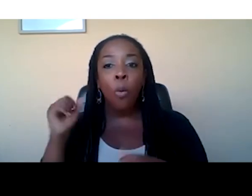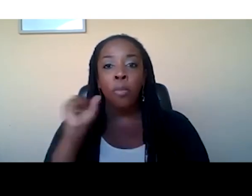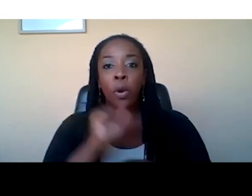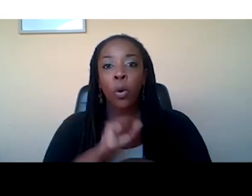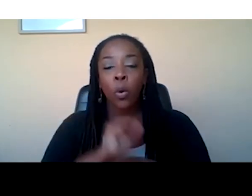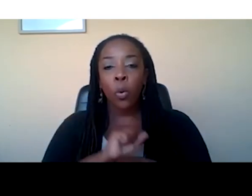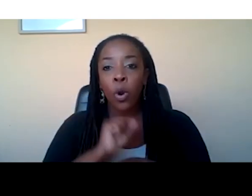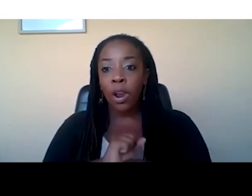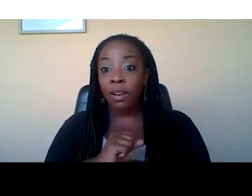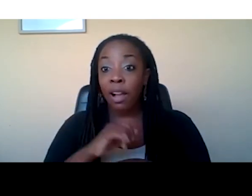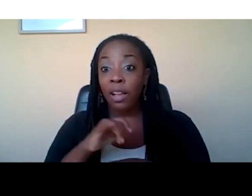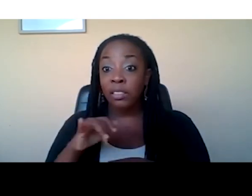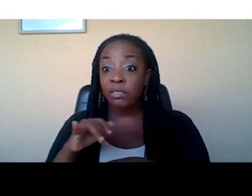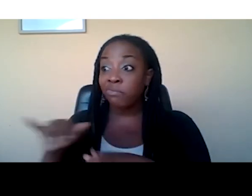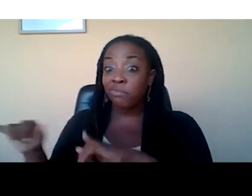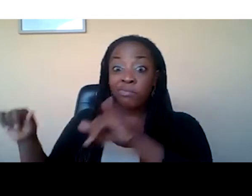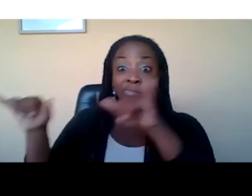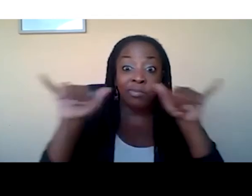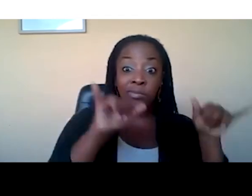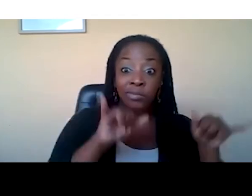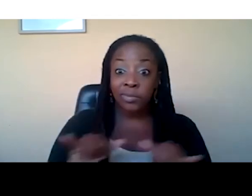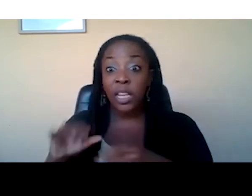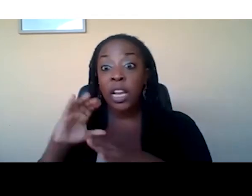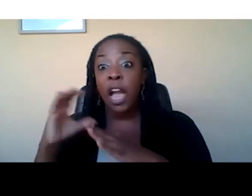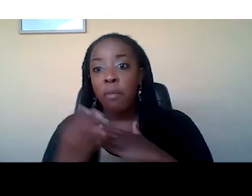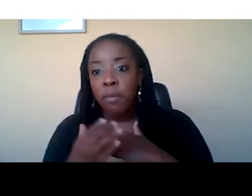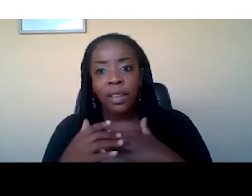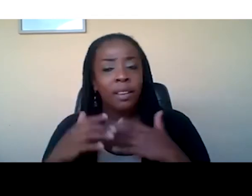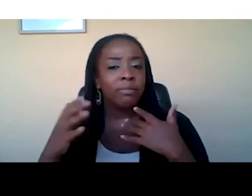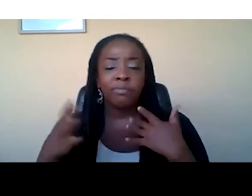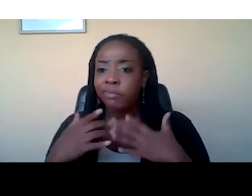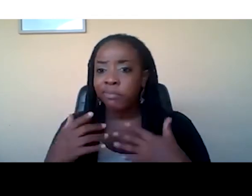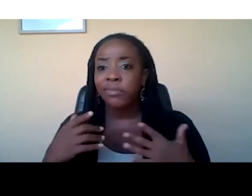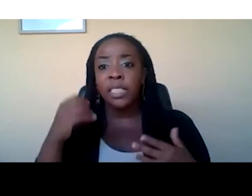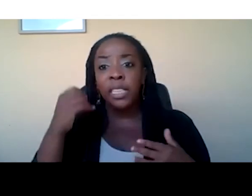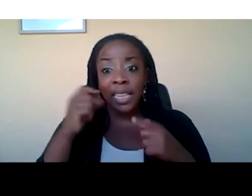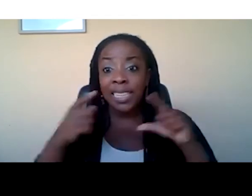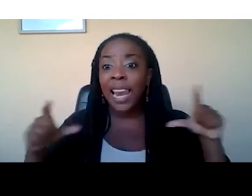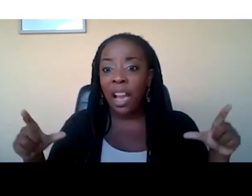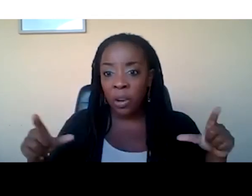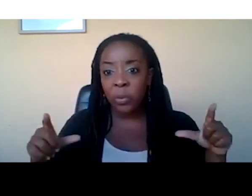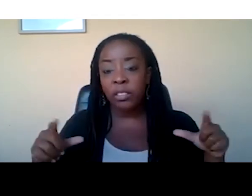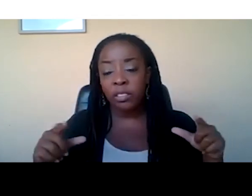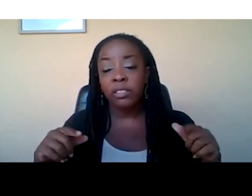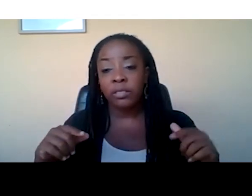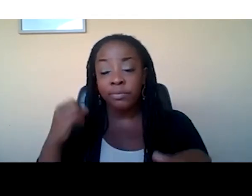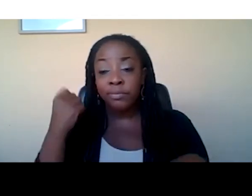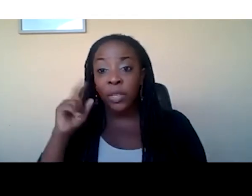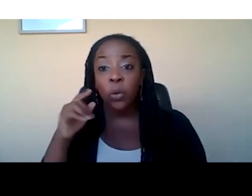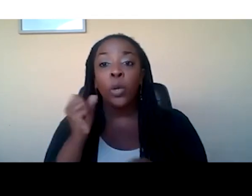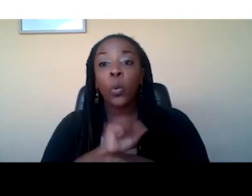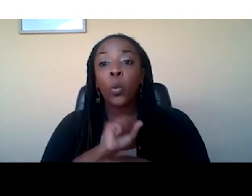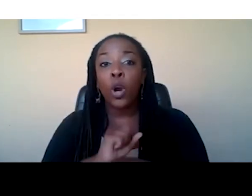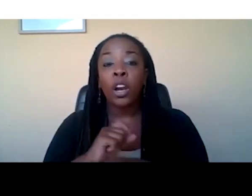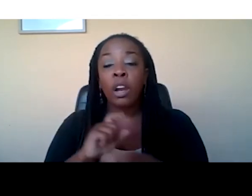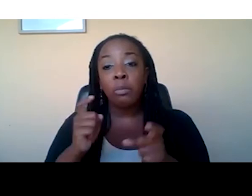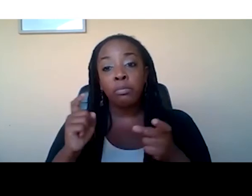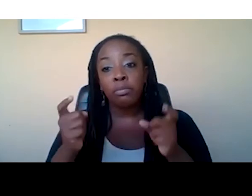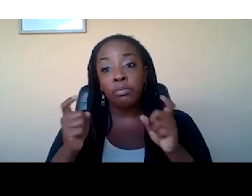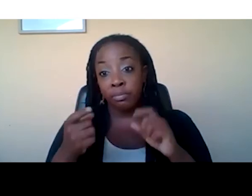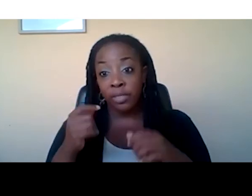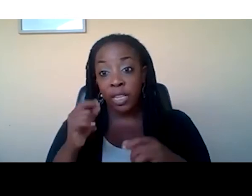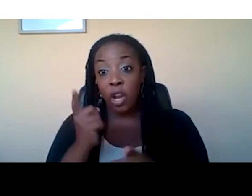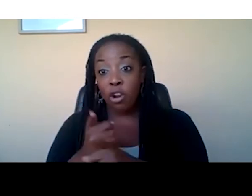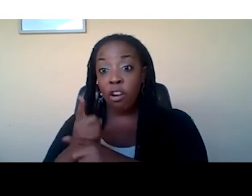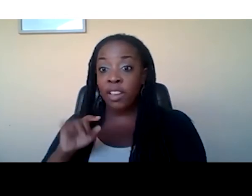is language. So things like disabled people and people living with disabilities, we will work on correcting those. I'm sure with time, the